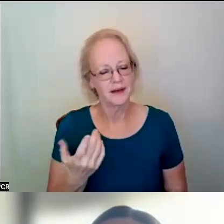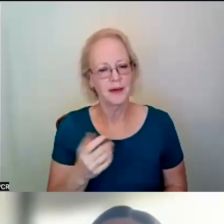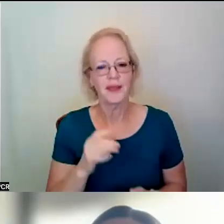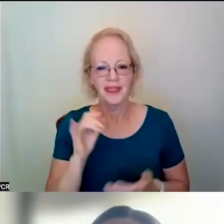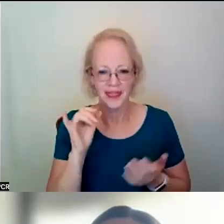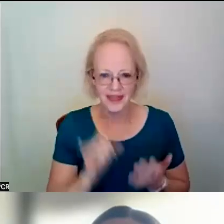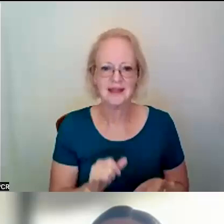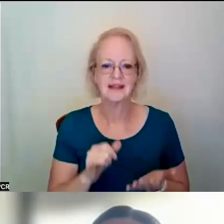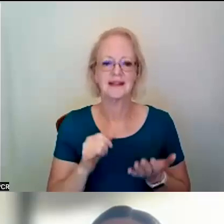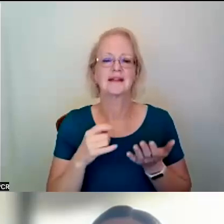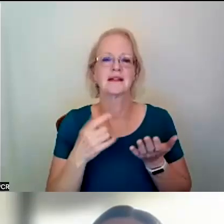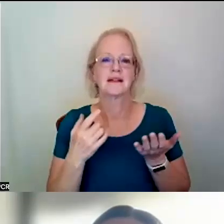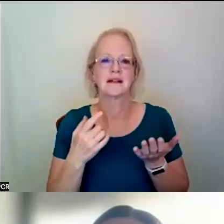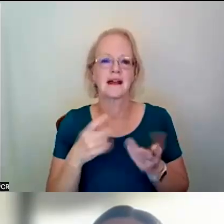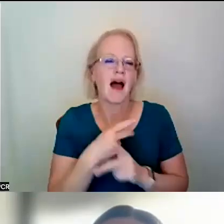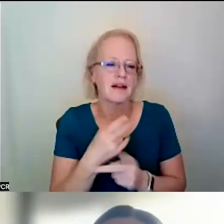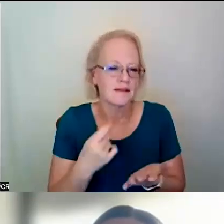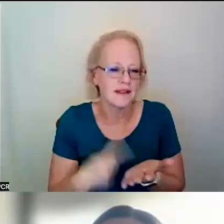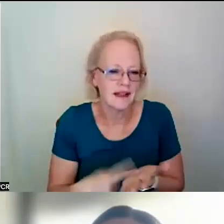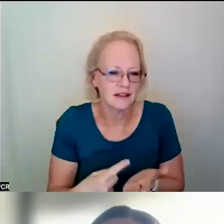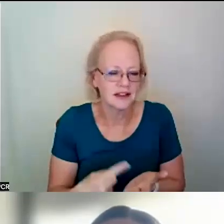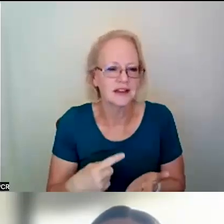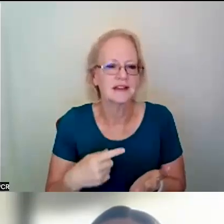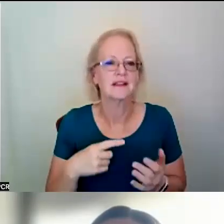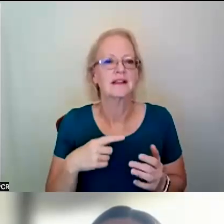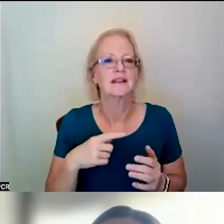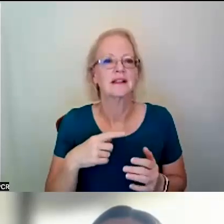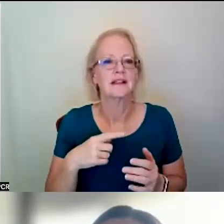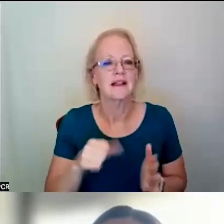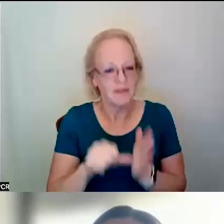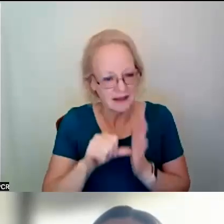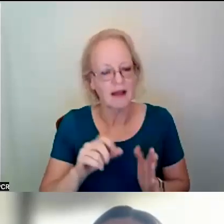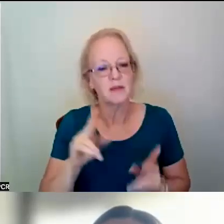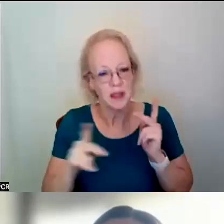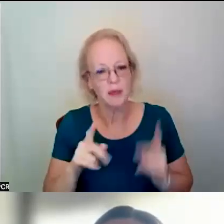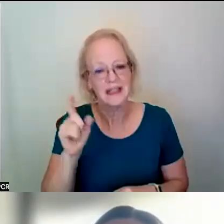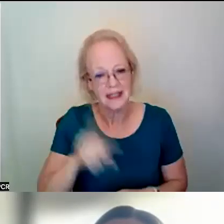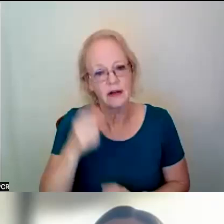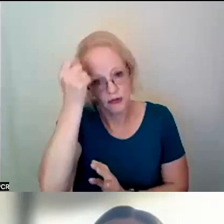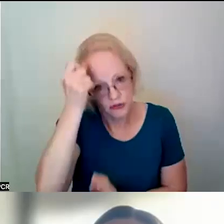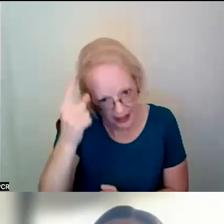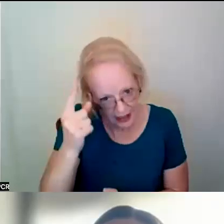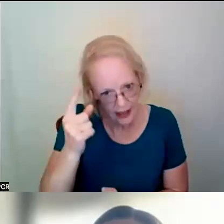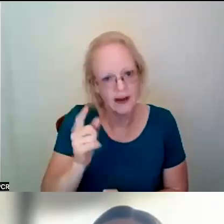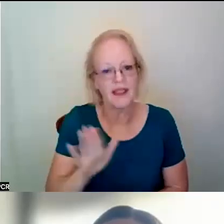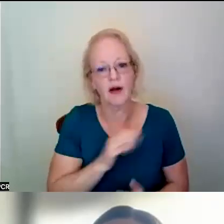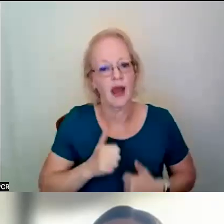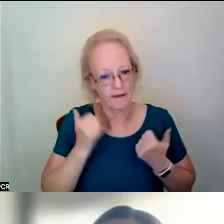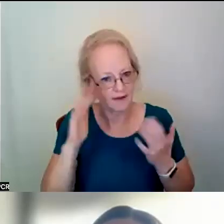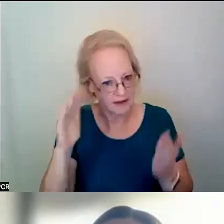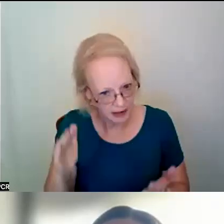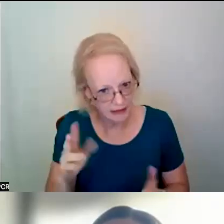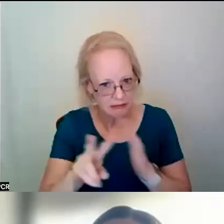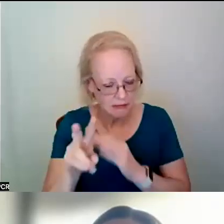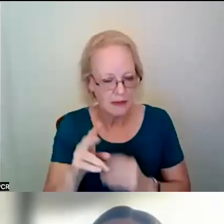for people understanding their choices, and understanding what options are